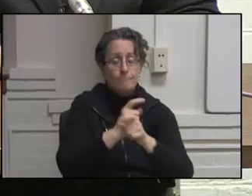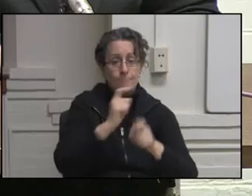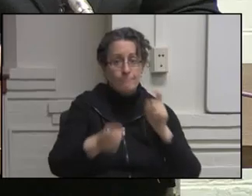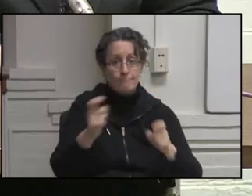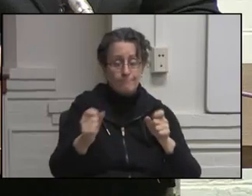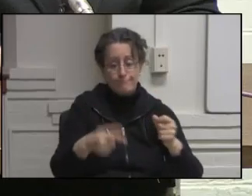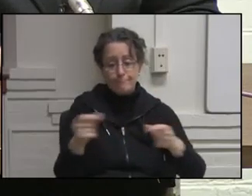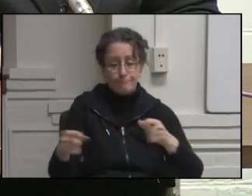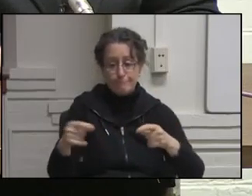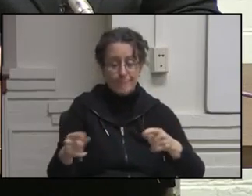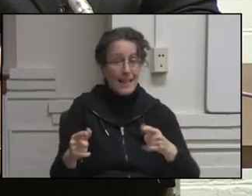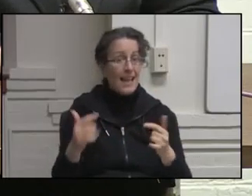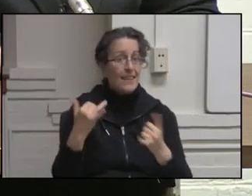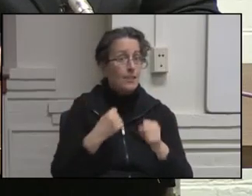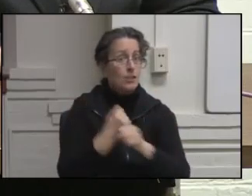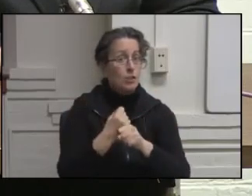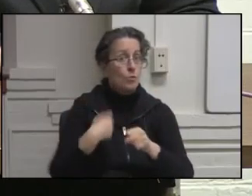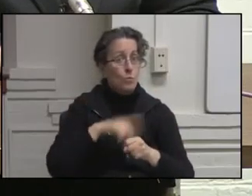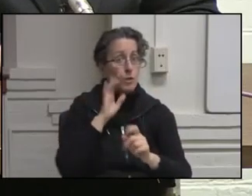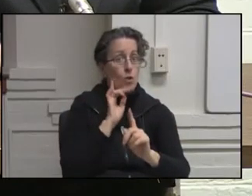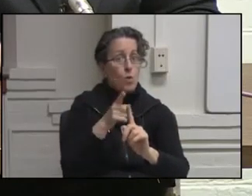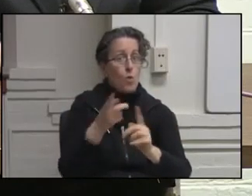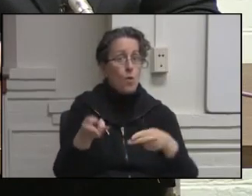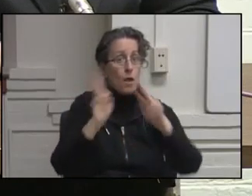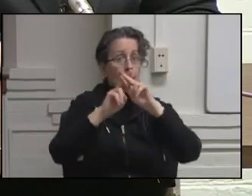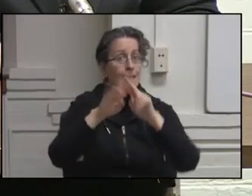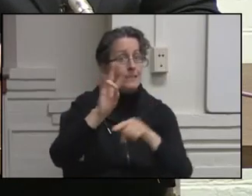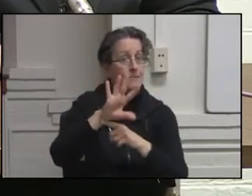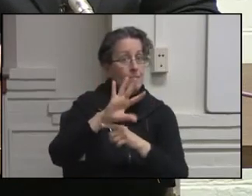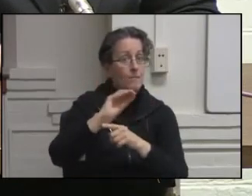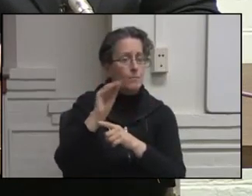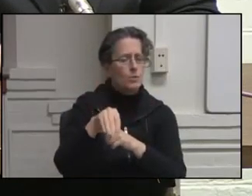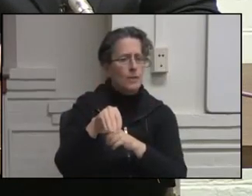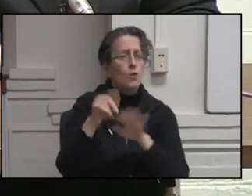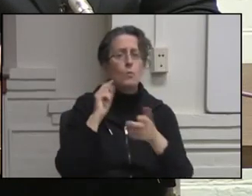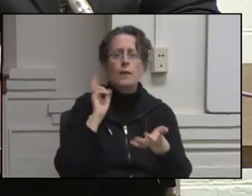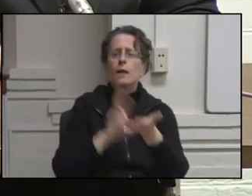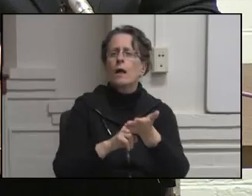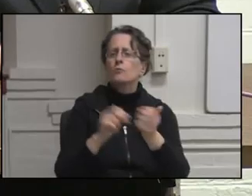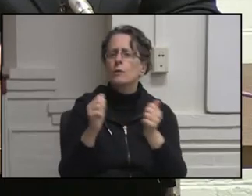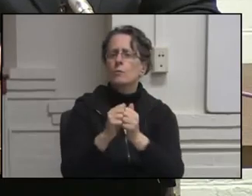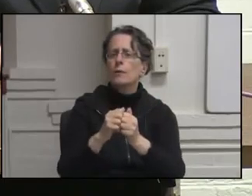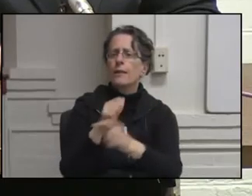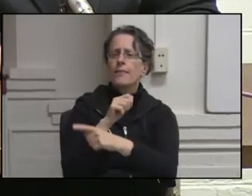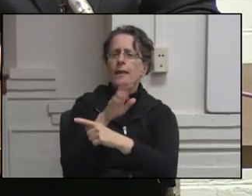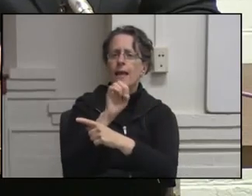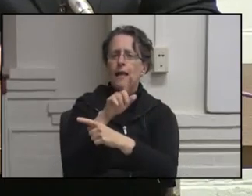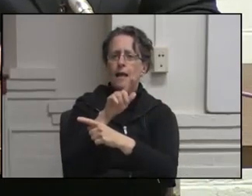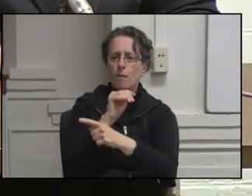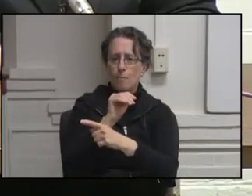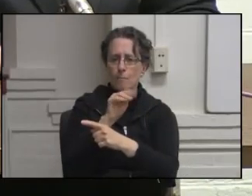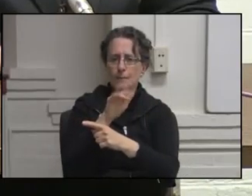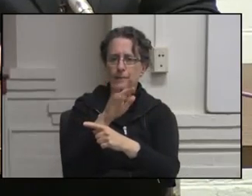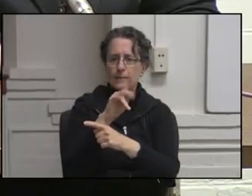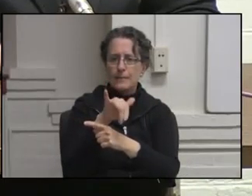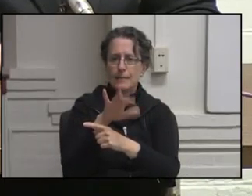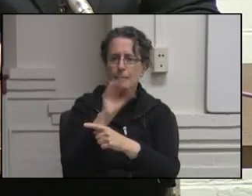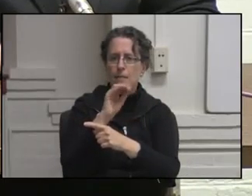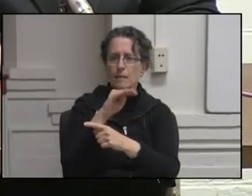in Keene that does, I think it's Elm City Compost. Mm-hmm. They're going to be taking and handling